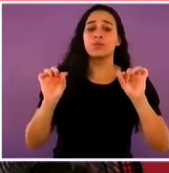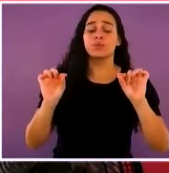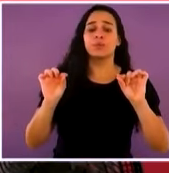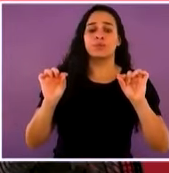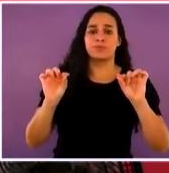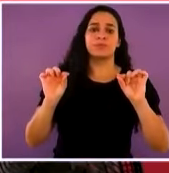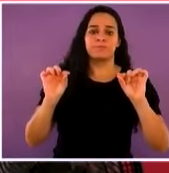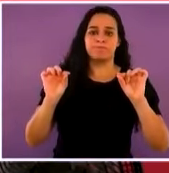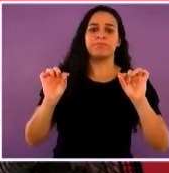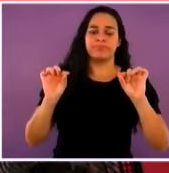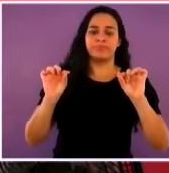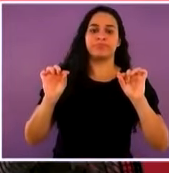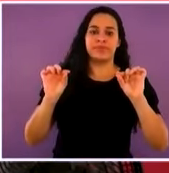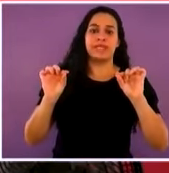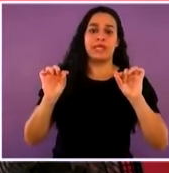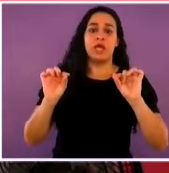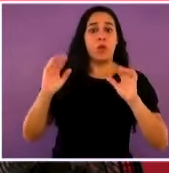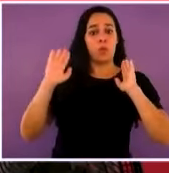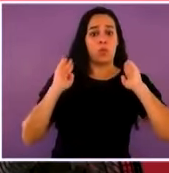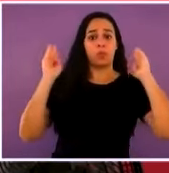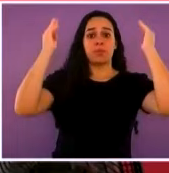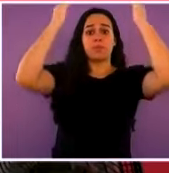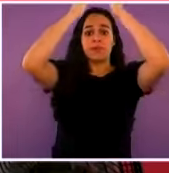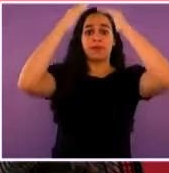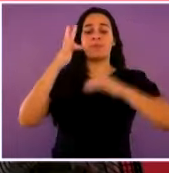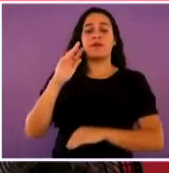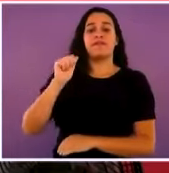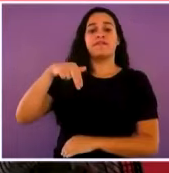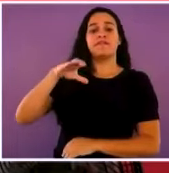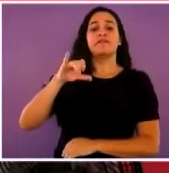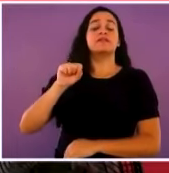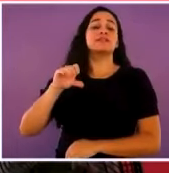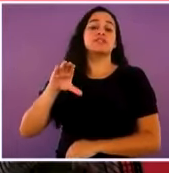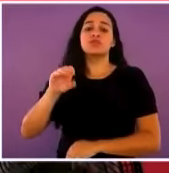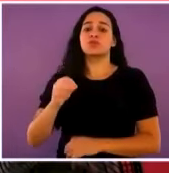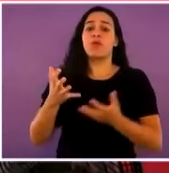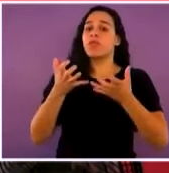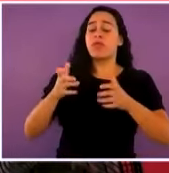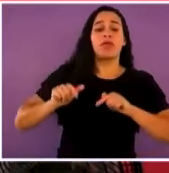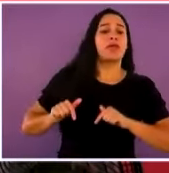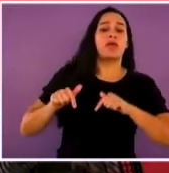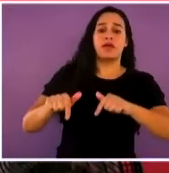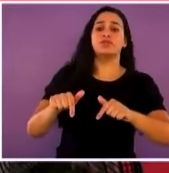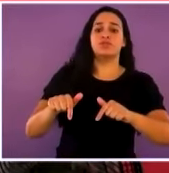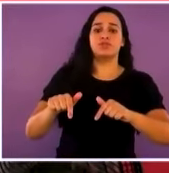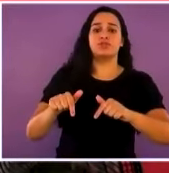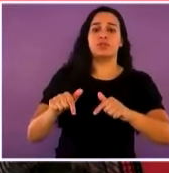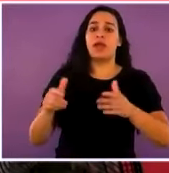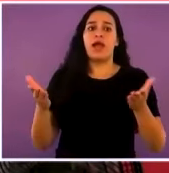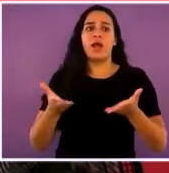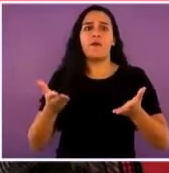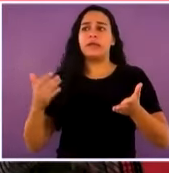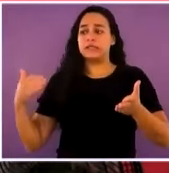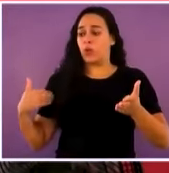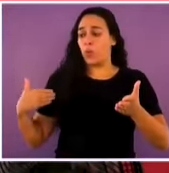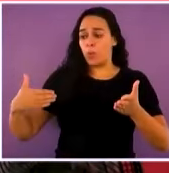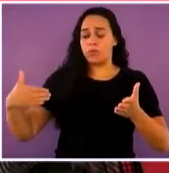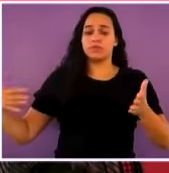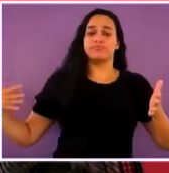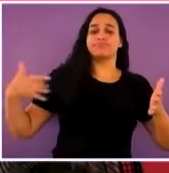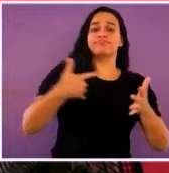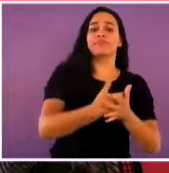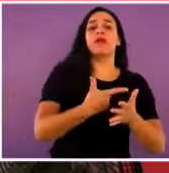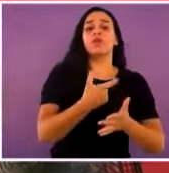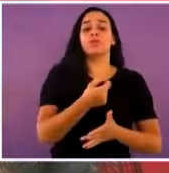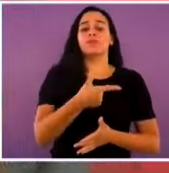muito claro que é isso que o Papa Francisco vem fazendo desde então até agora em 2023. La teología del pueblo,